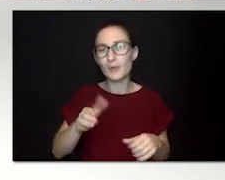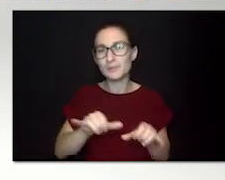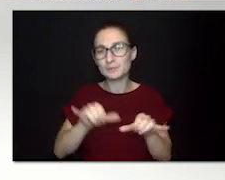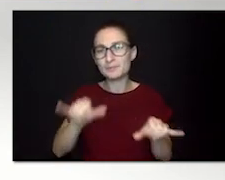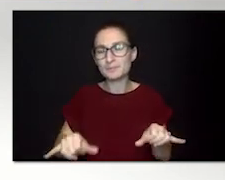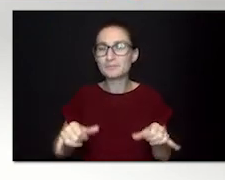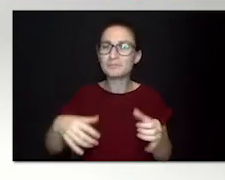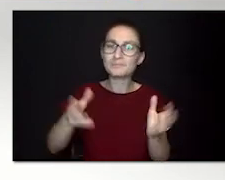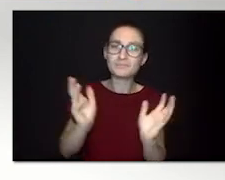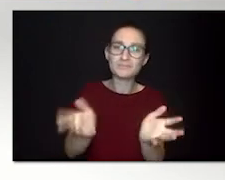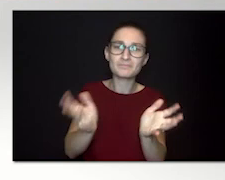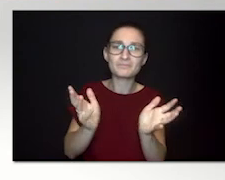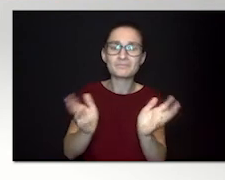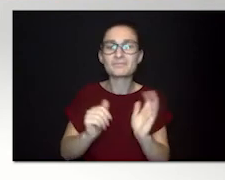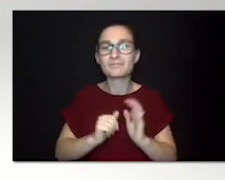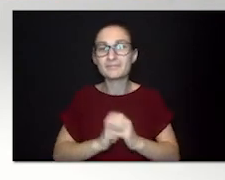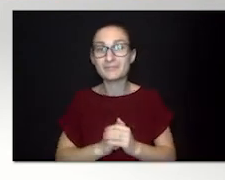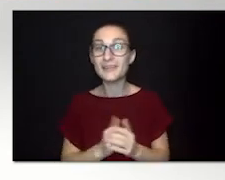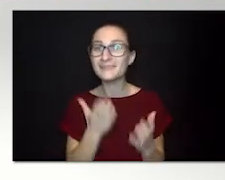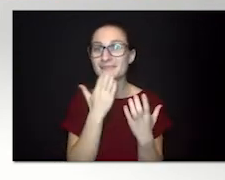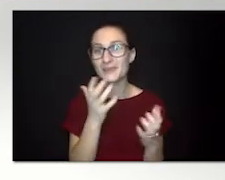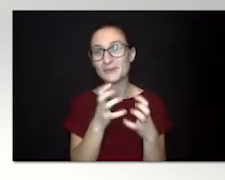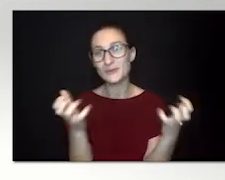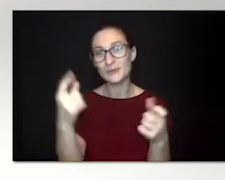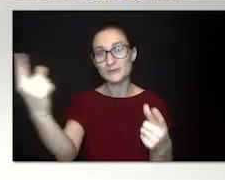be hanging around here for a little while.